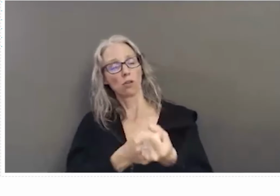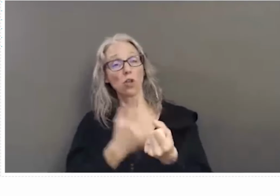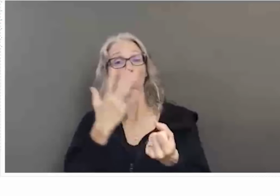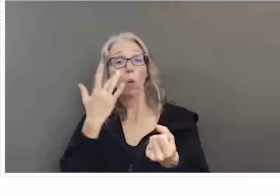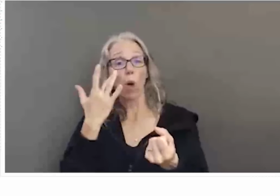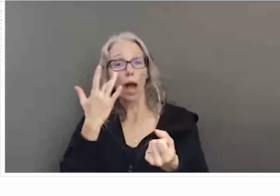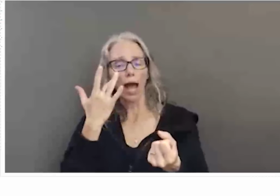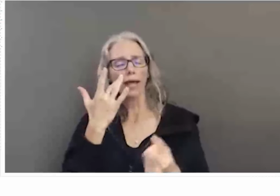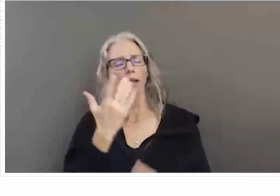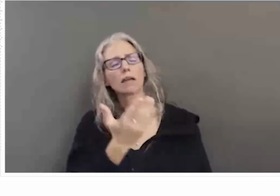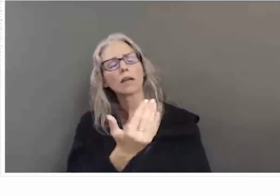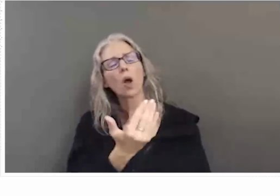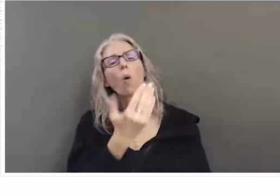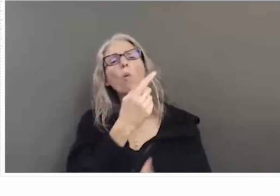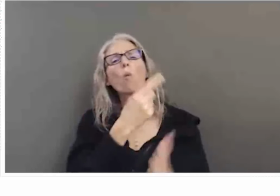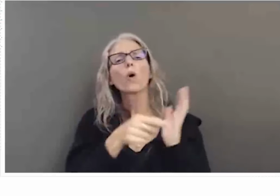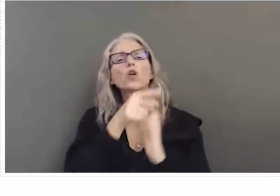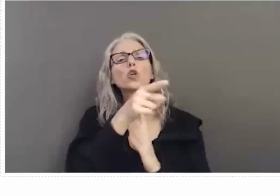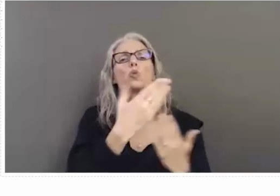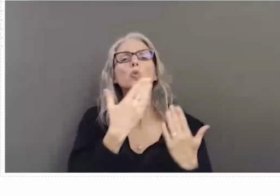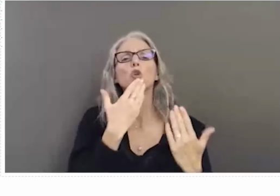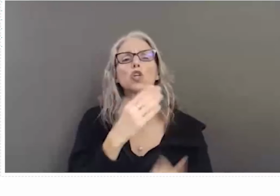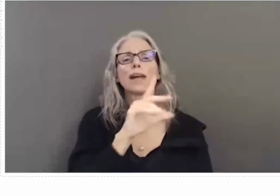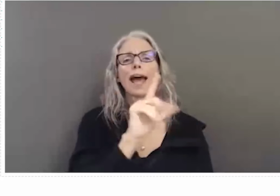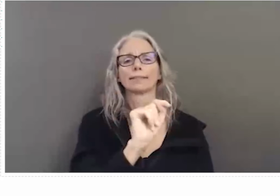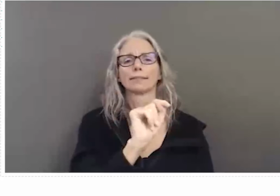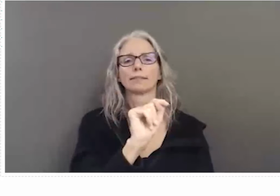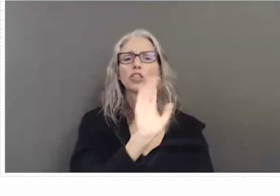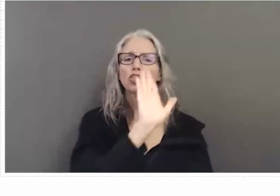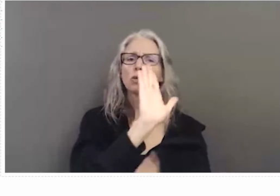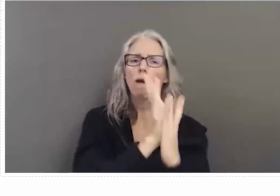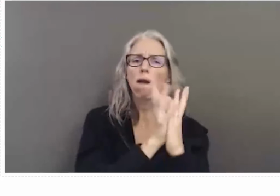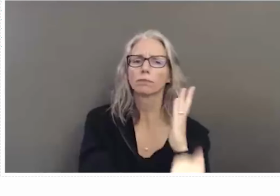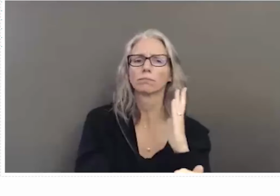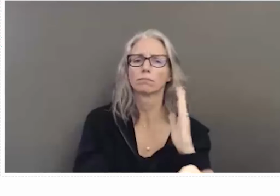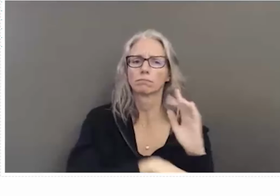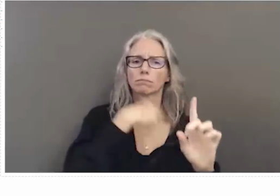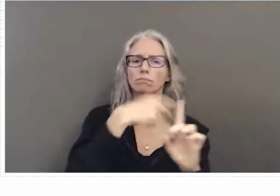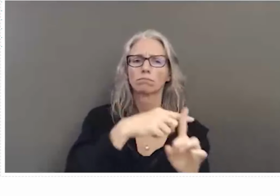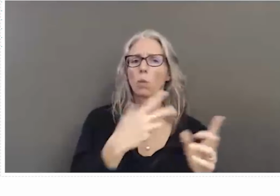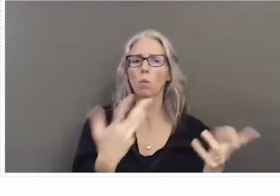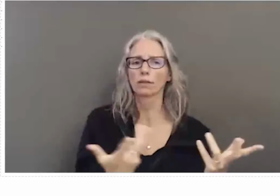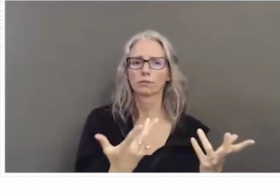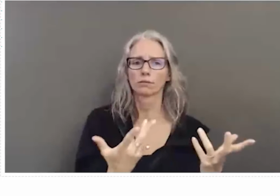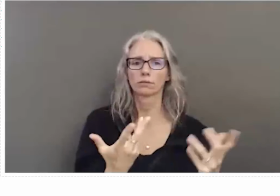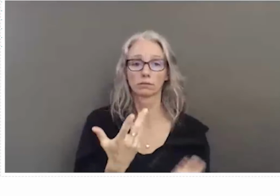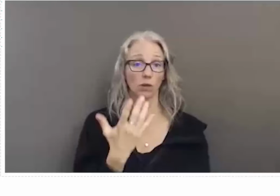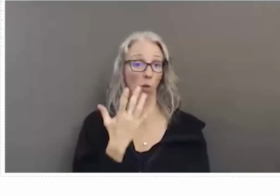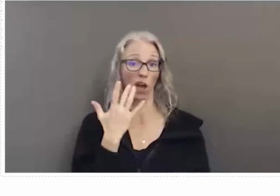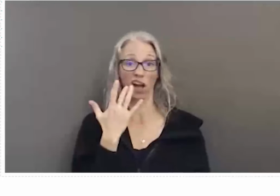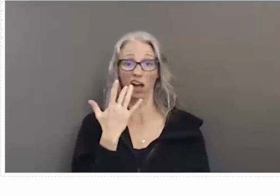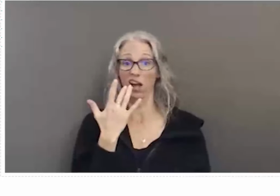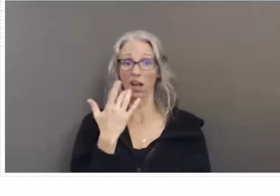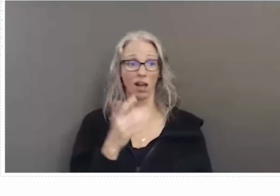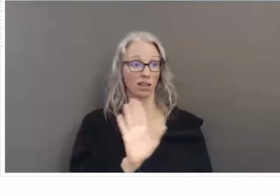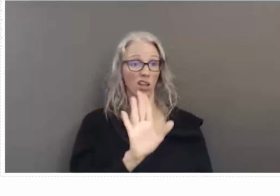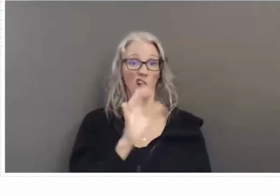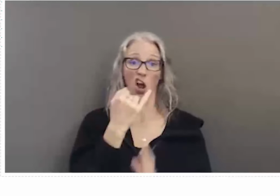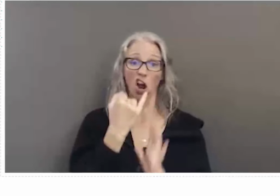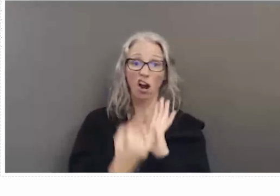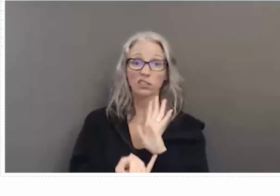actually impressions or reach or attendees, you are putting yourself in competition with all the major festivals, all the major